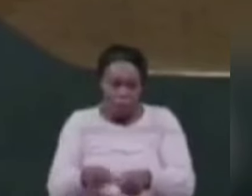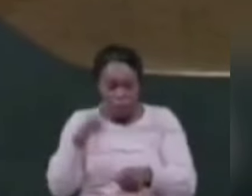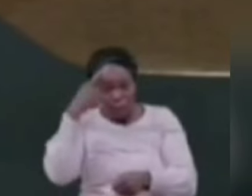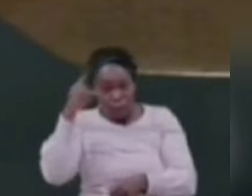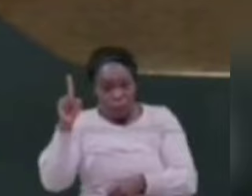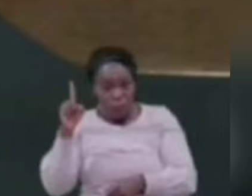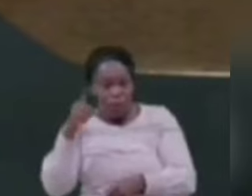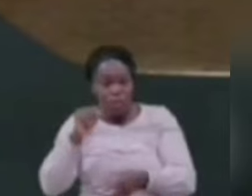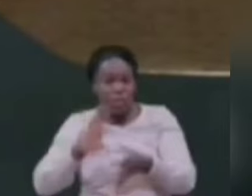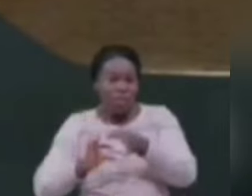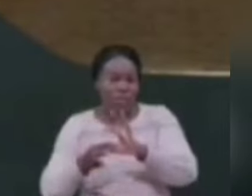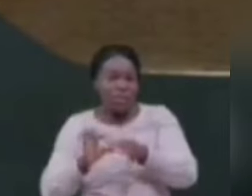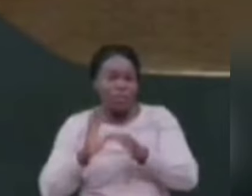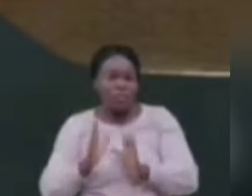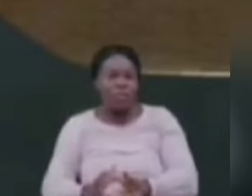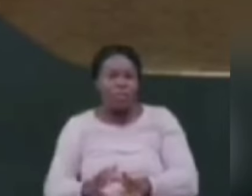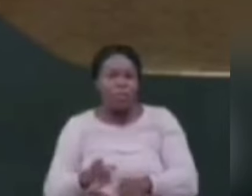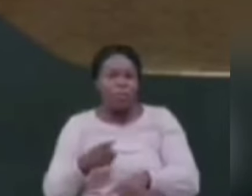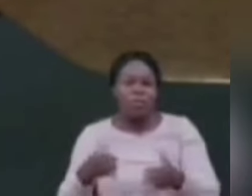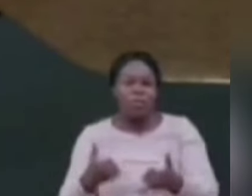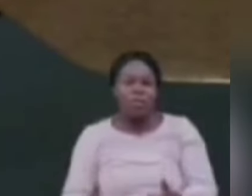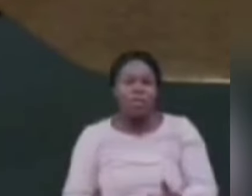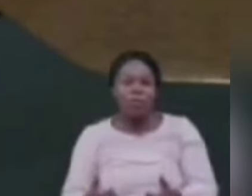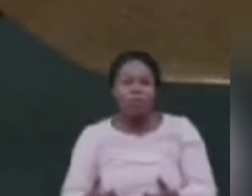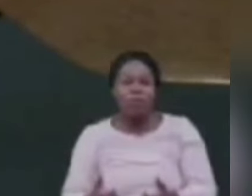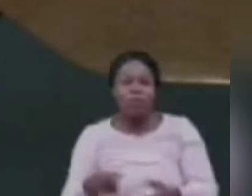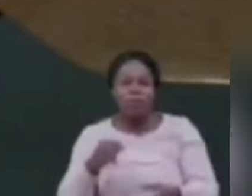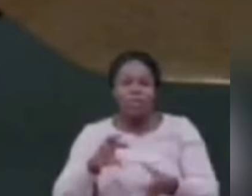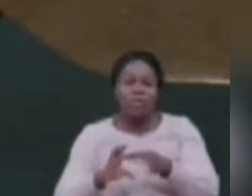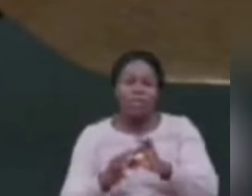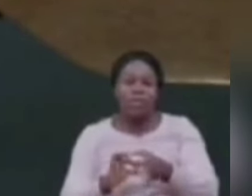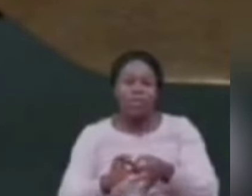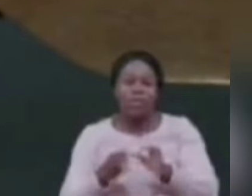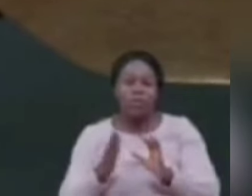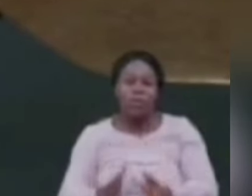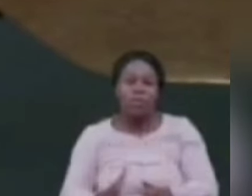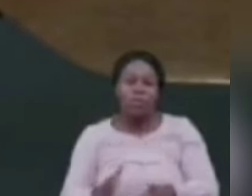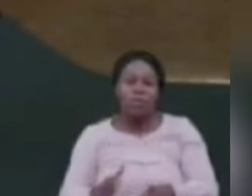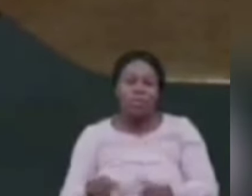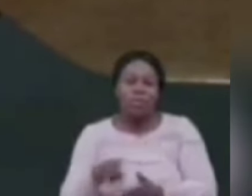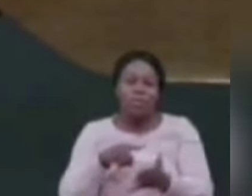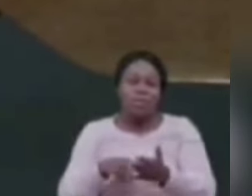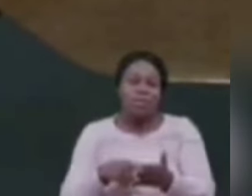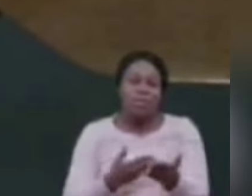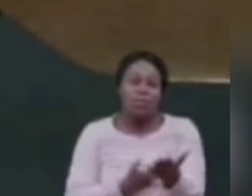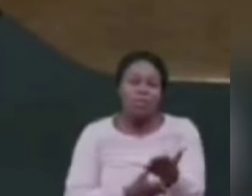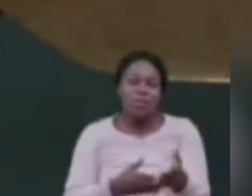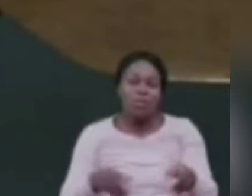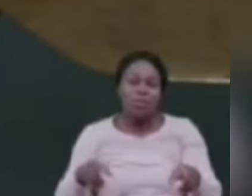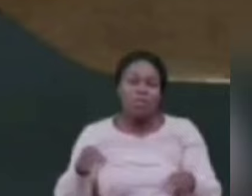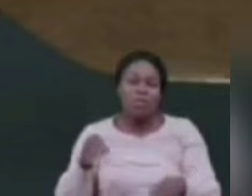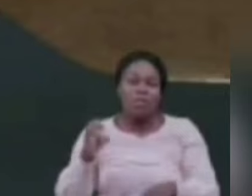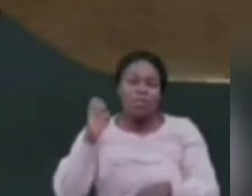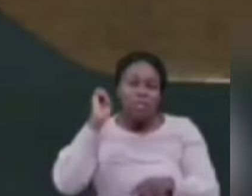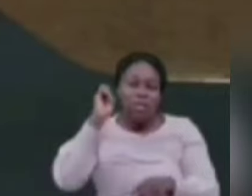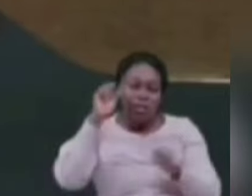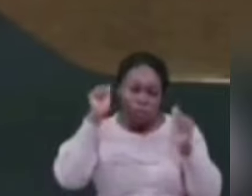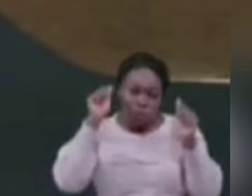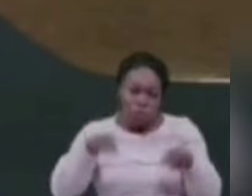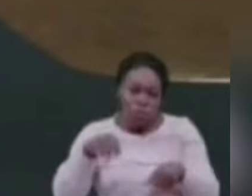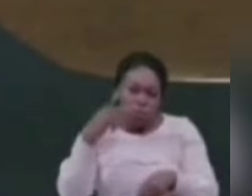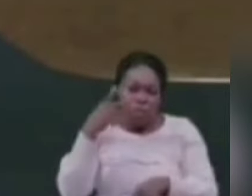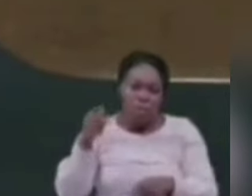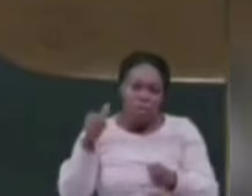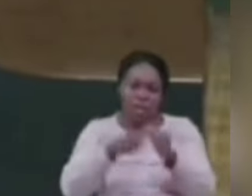said, this, I was the man. And this morning, as we were coming to church, I could read all the signboard. I could